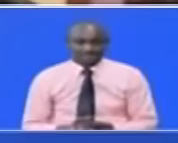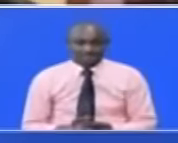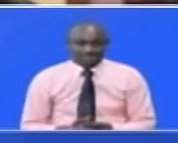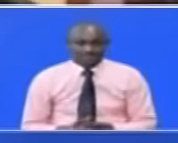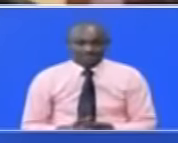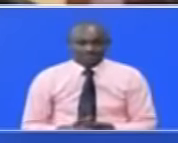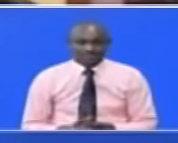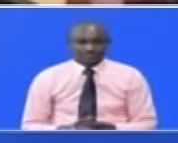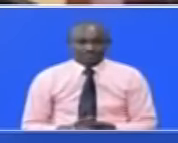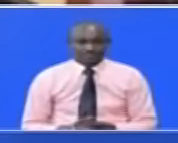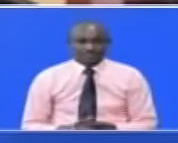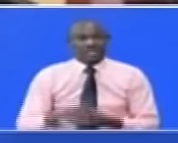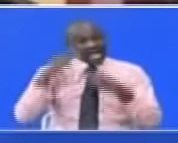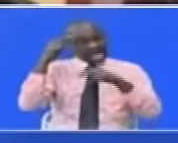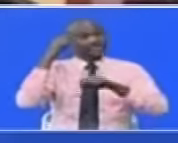If in high school,